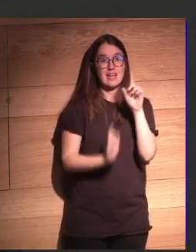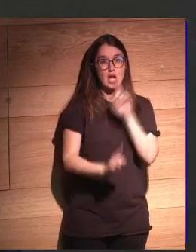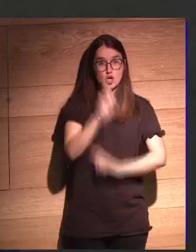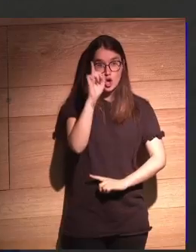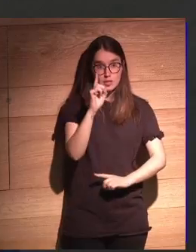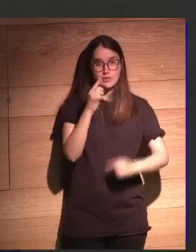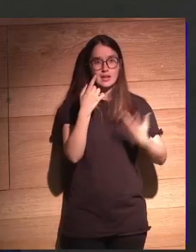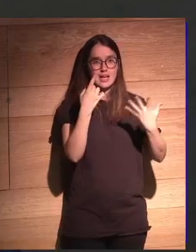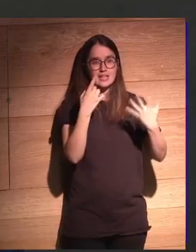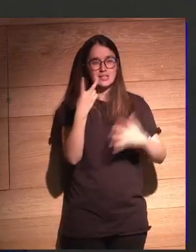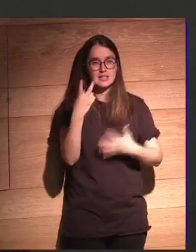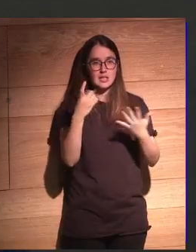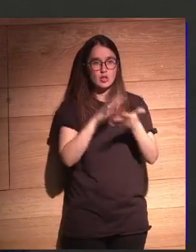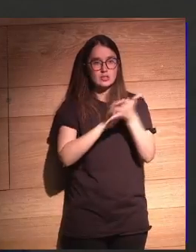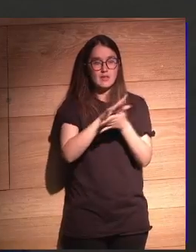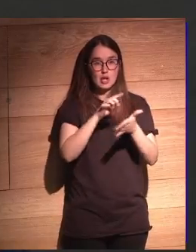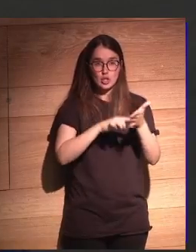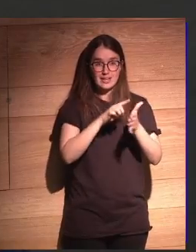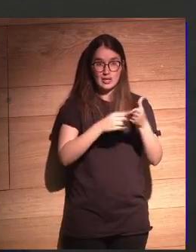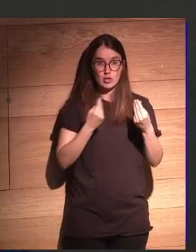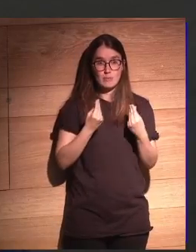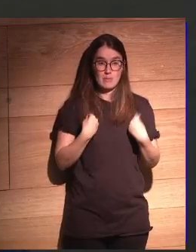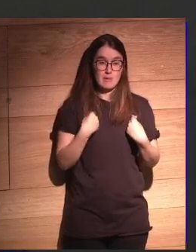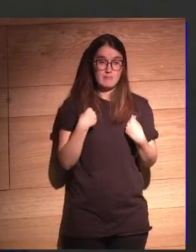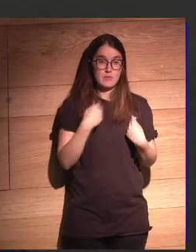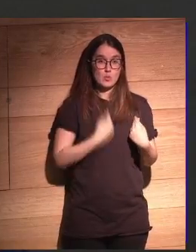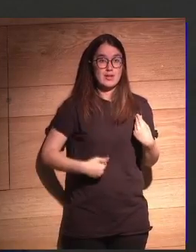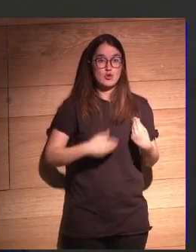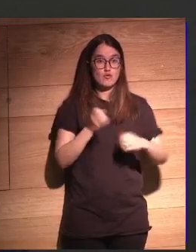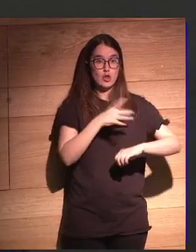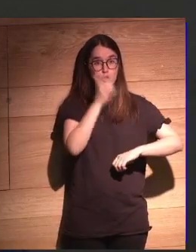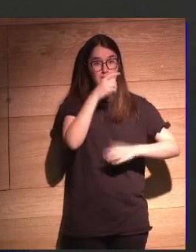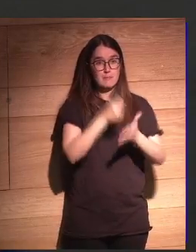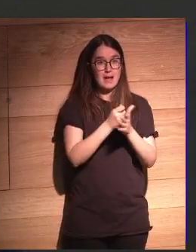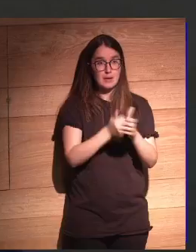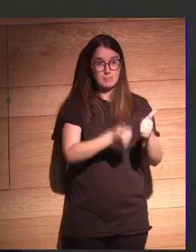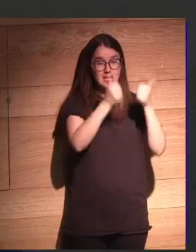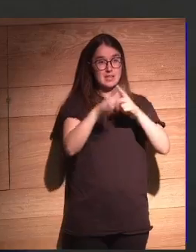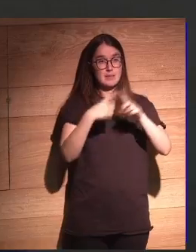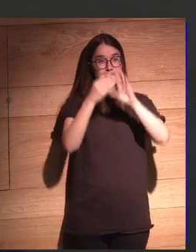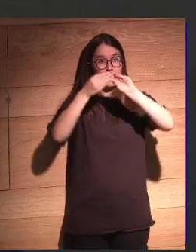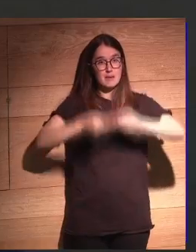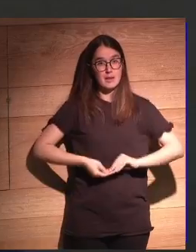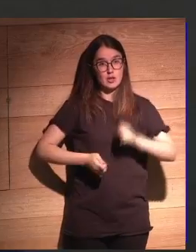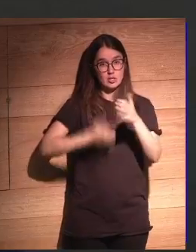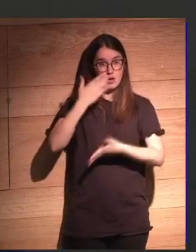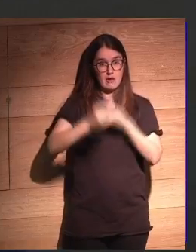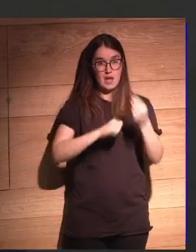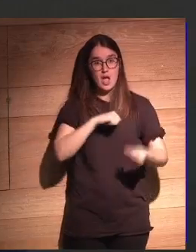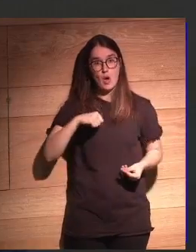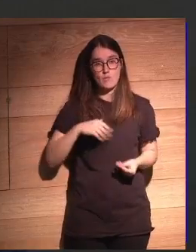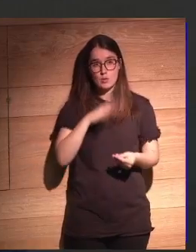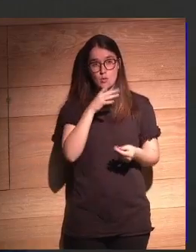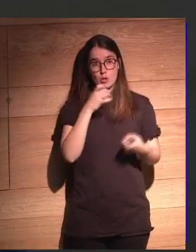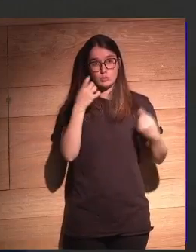he tells here, this reminded me of the project called Castellana Norte, north of the main avenue